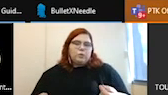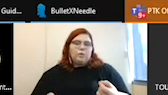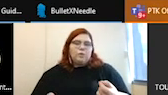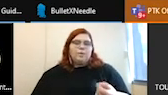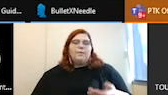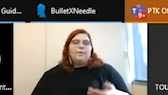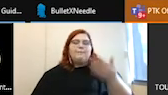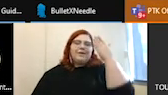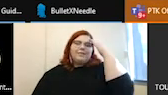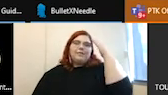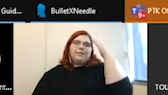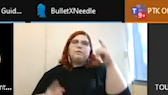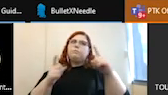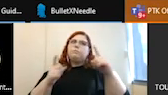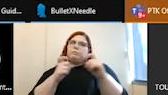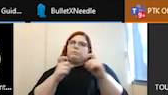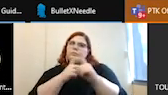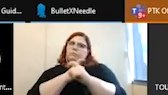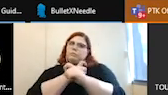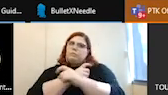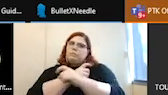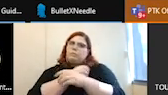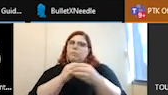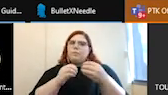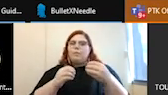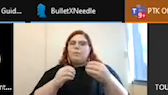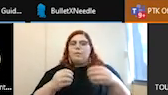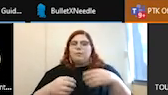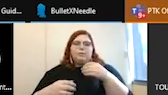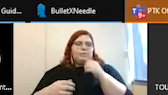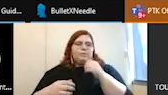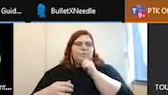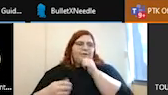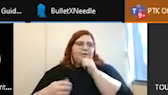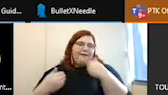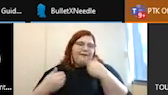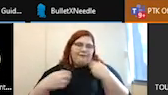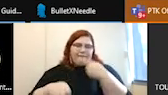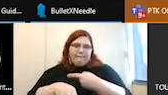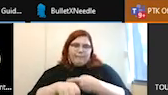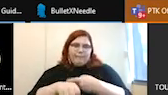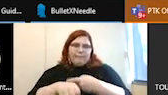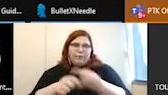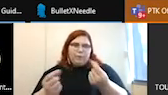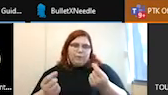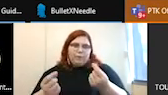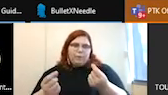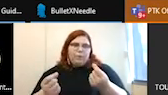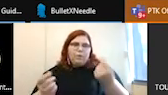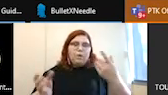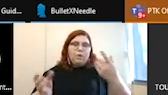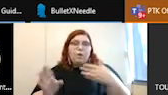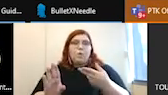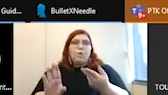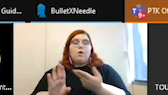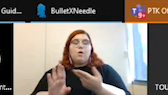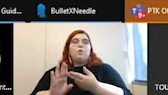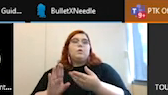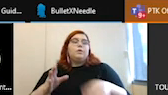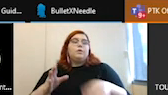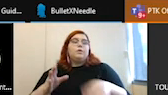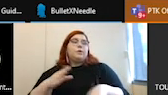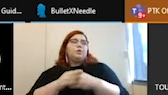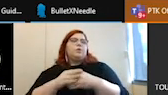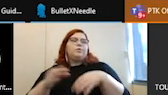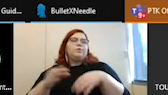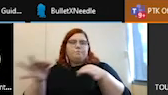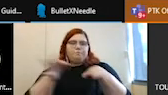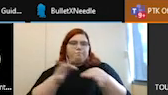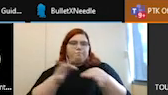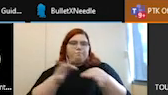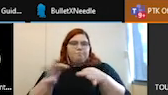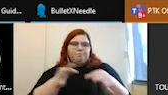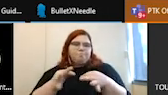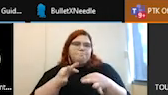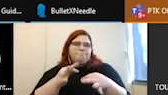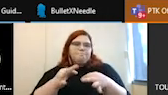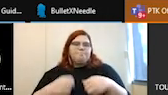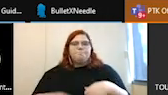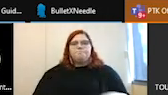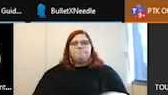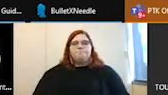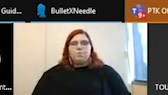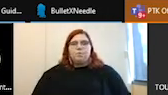the time that we have for. So what I'll do is that I'll include those instructions in the file that I will upload on the chat in a little